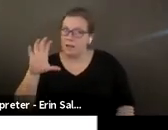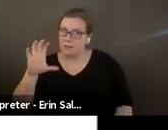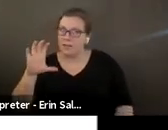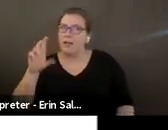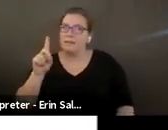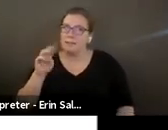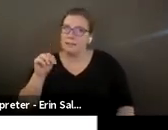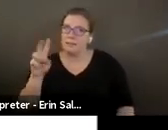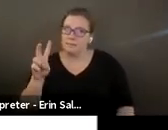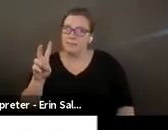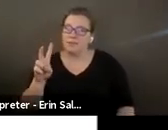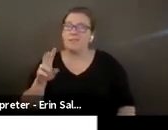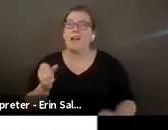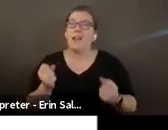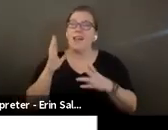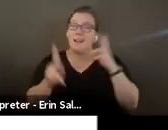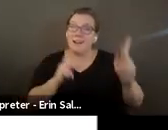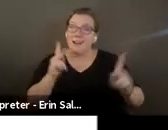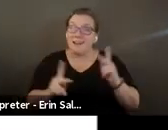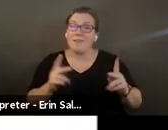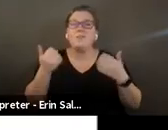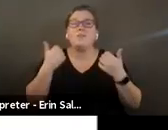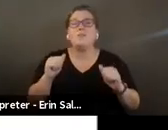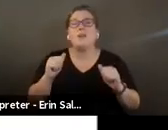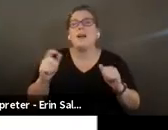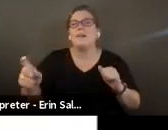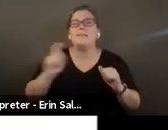of folks will try to submit